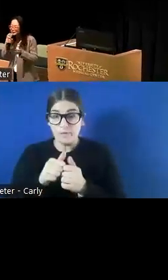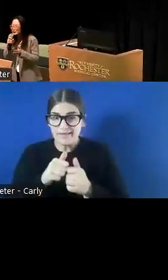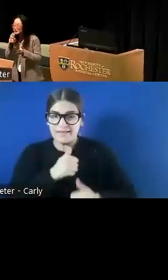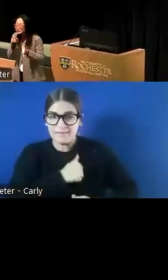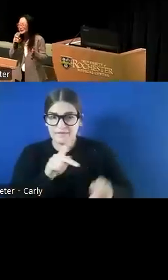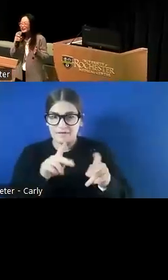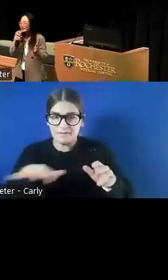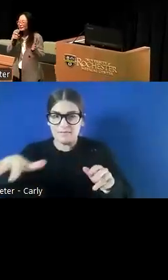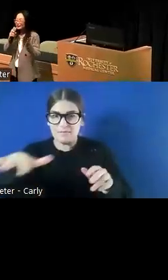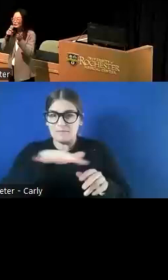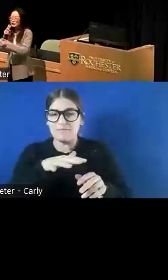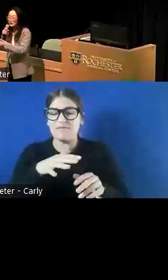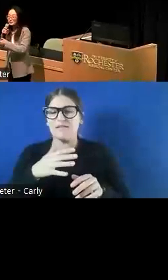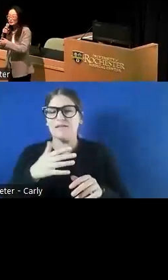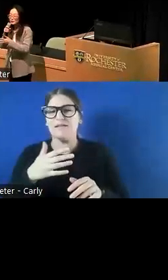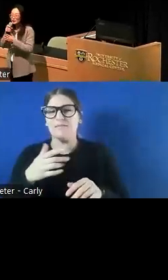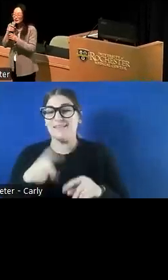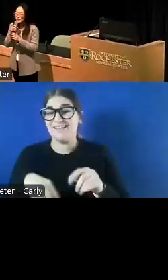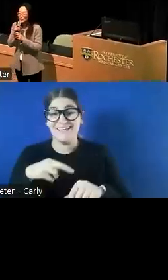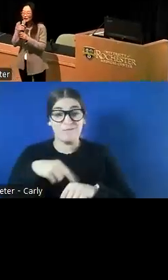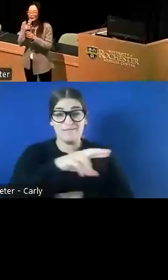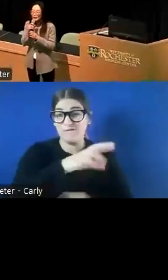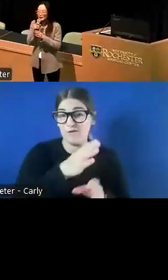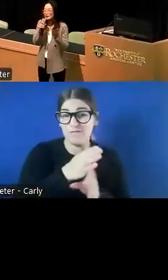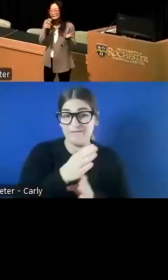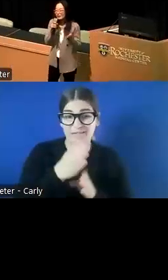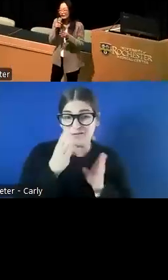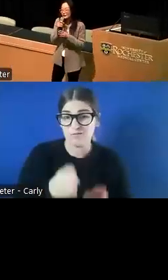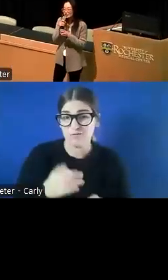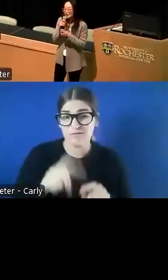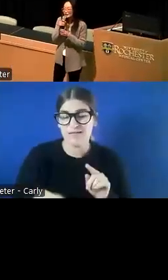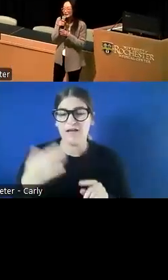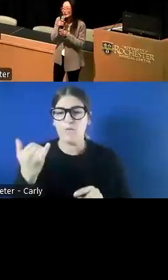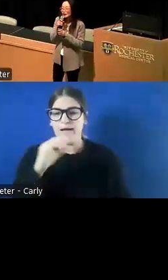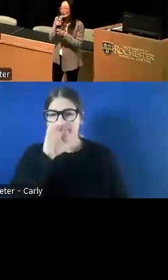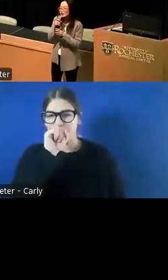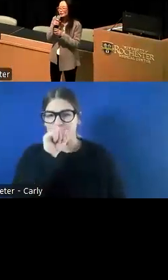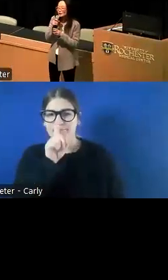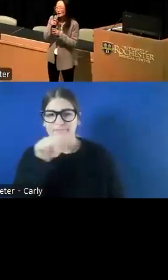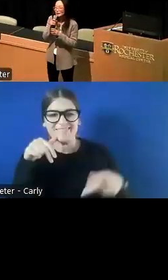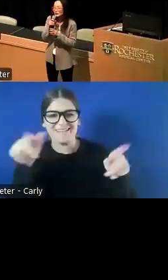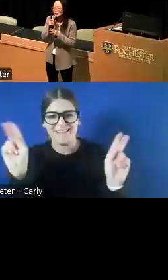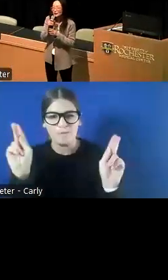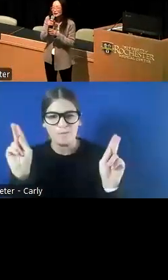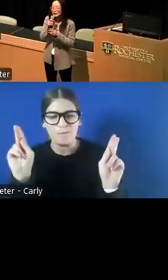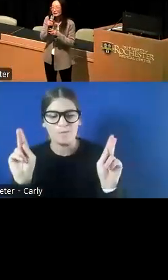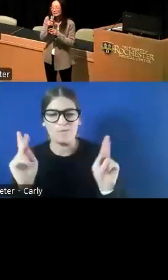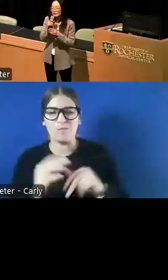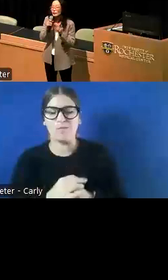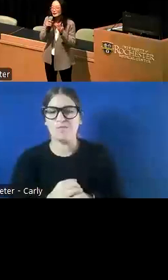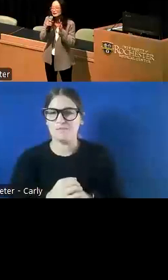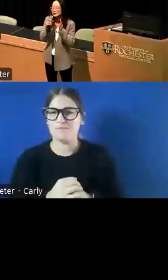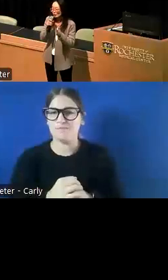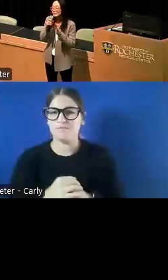not able to, refer them to professional care because of their confidentiality. And so during that,